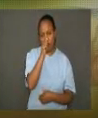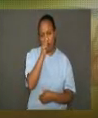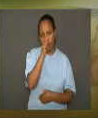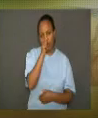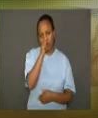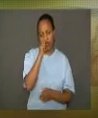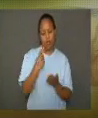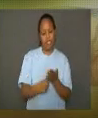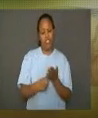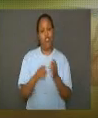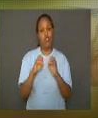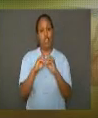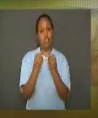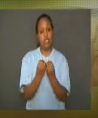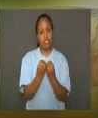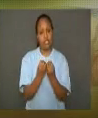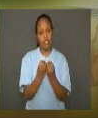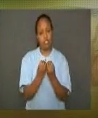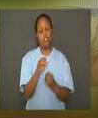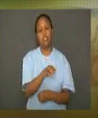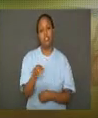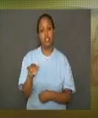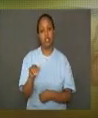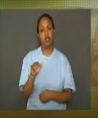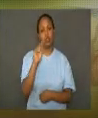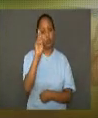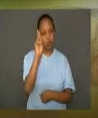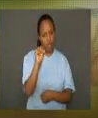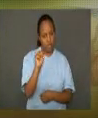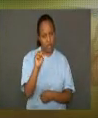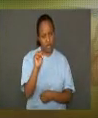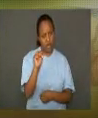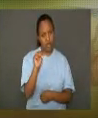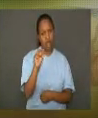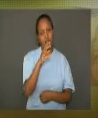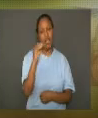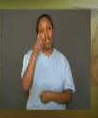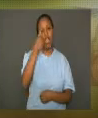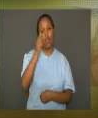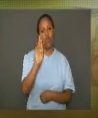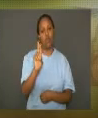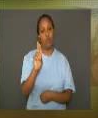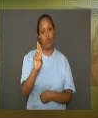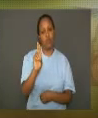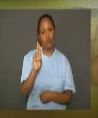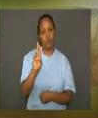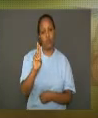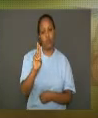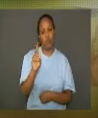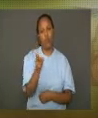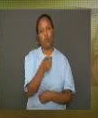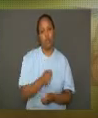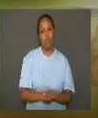in organizations such as the UN and the AU? How